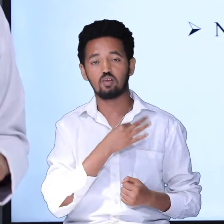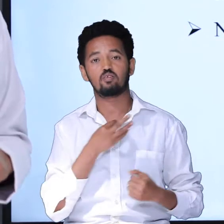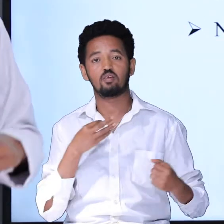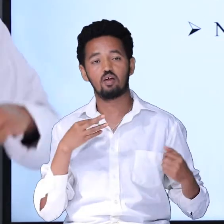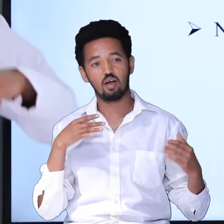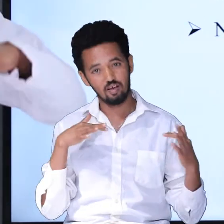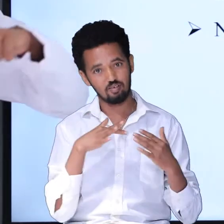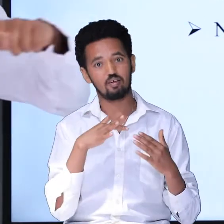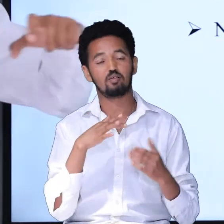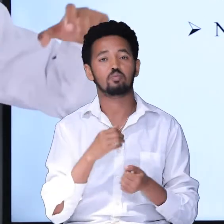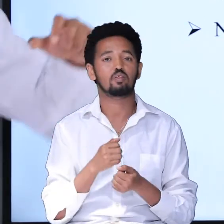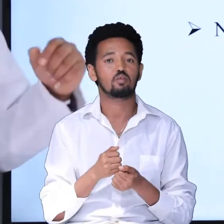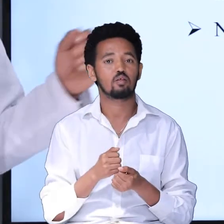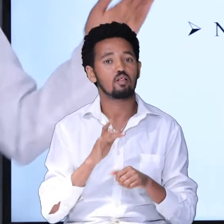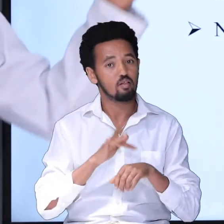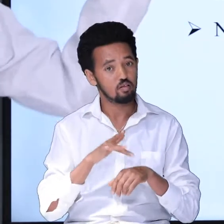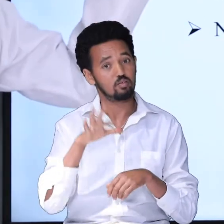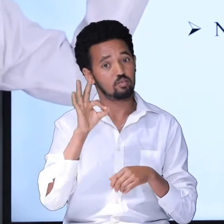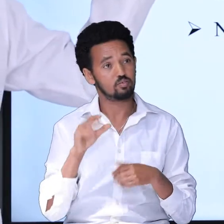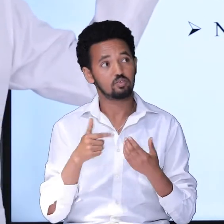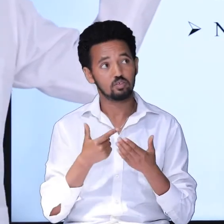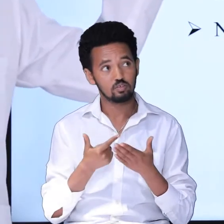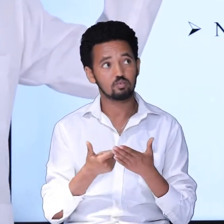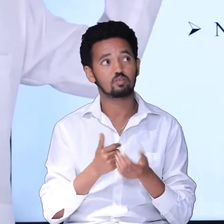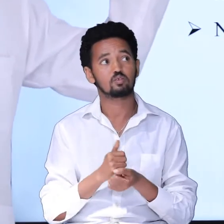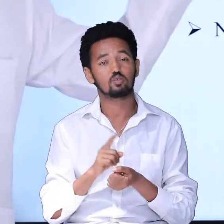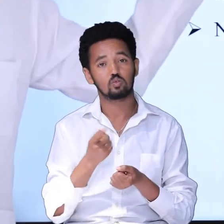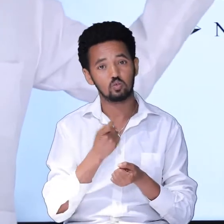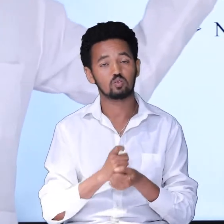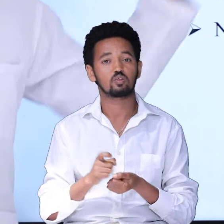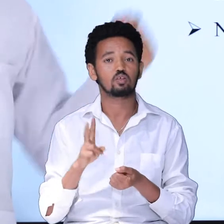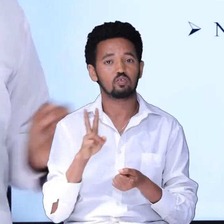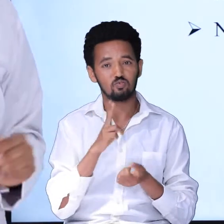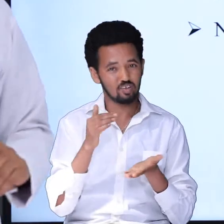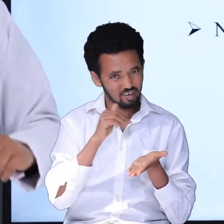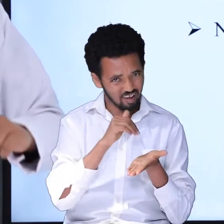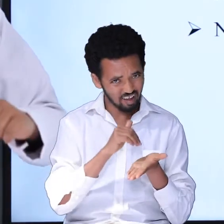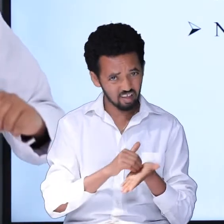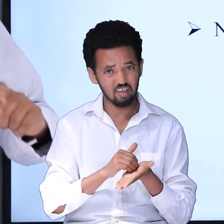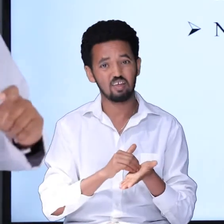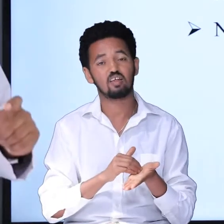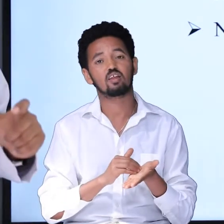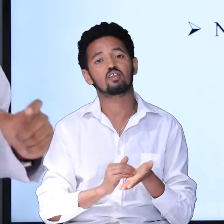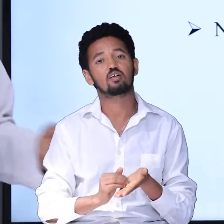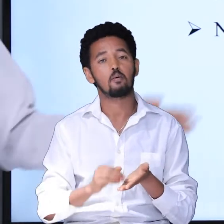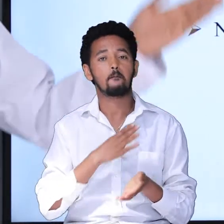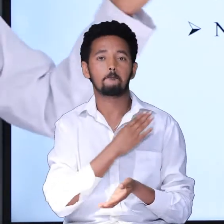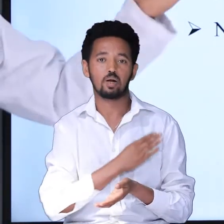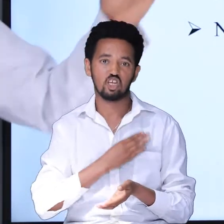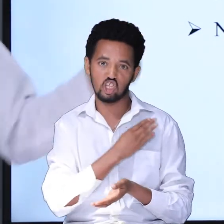favor with revolutionary government by a victory against